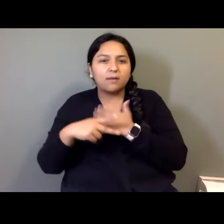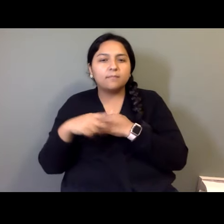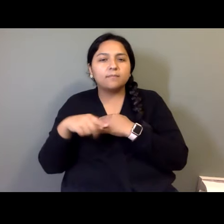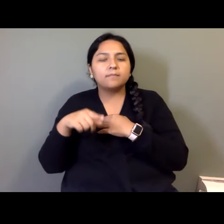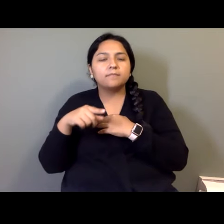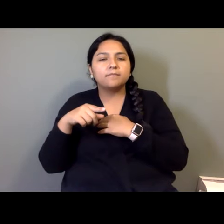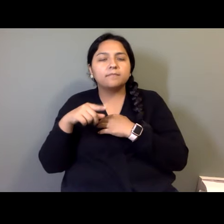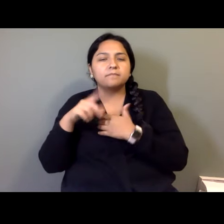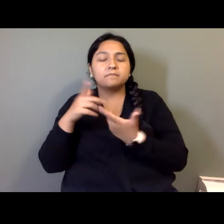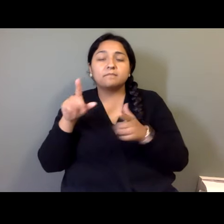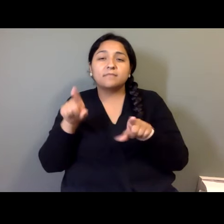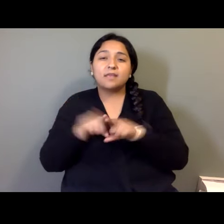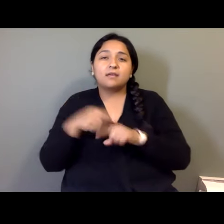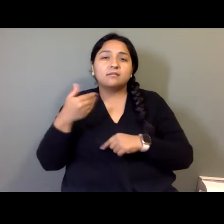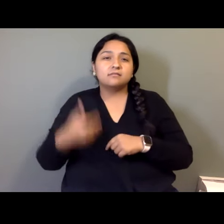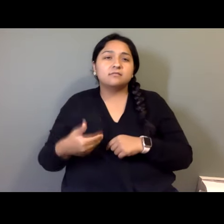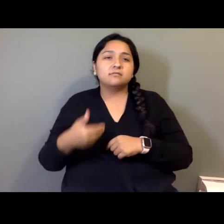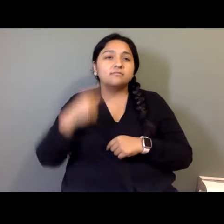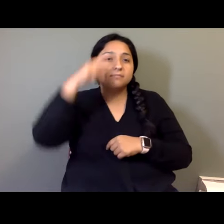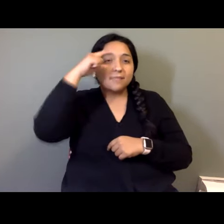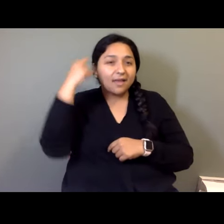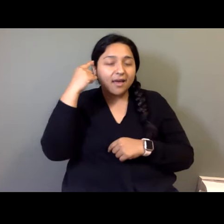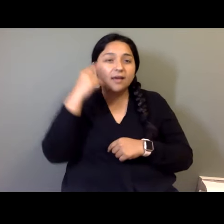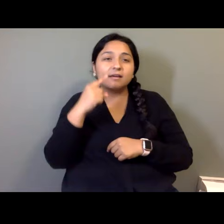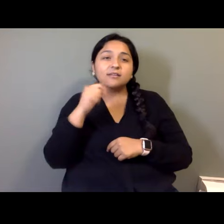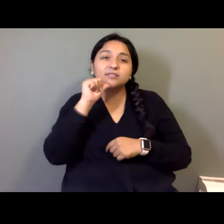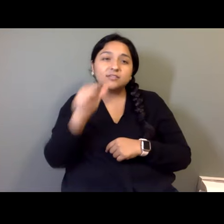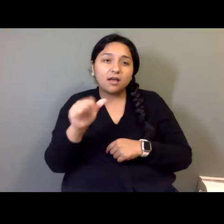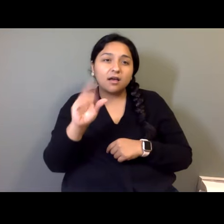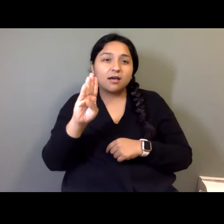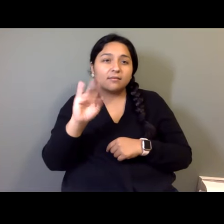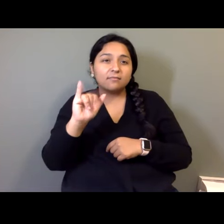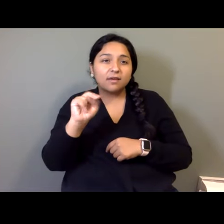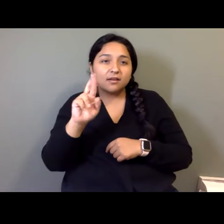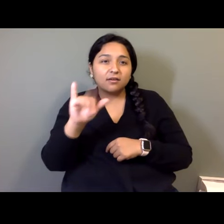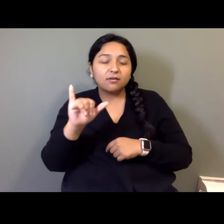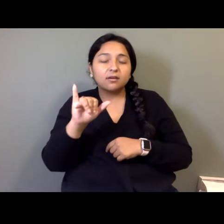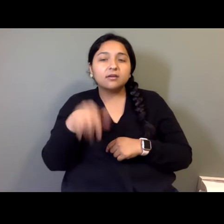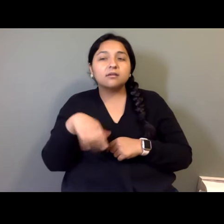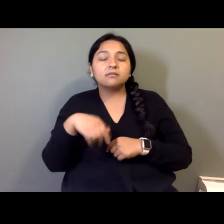Black non-binary person that's, like, from a low income place,